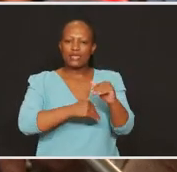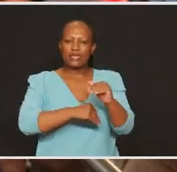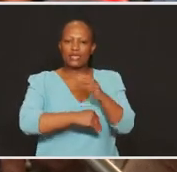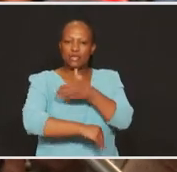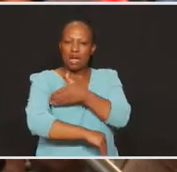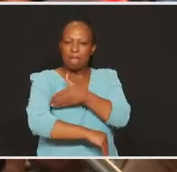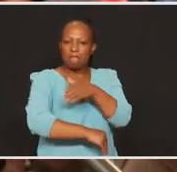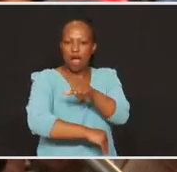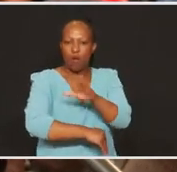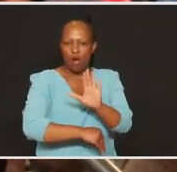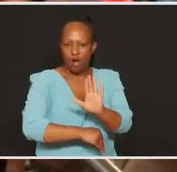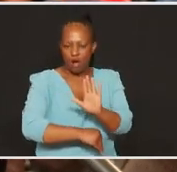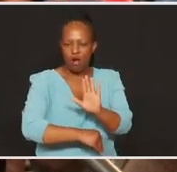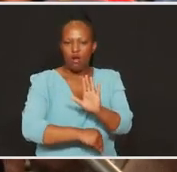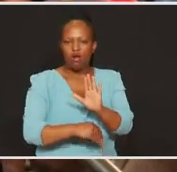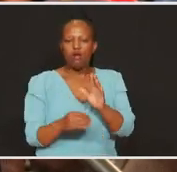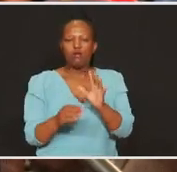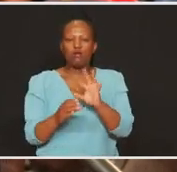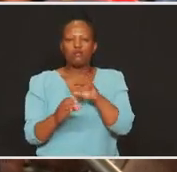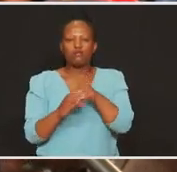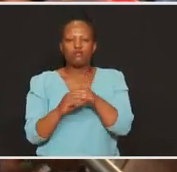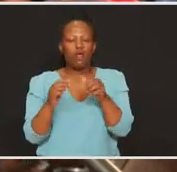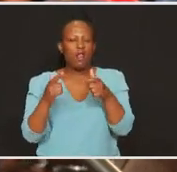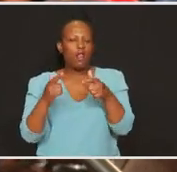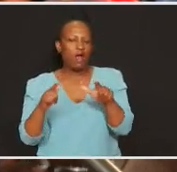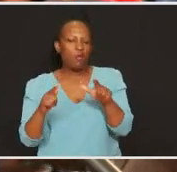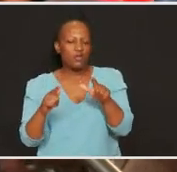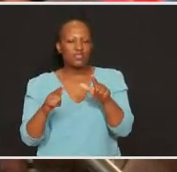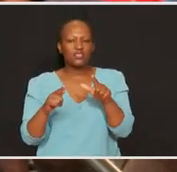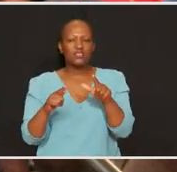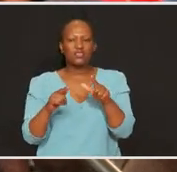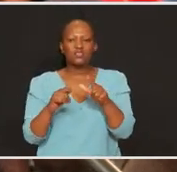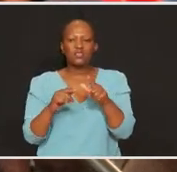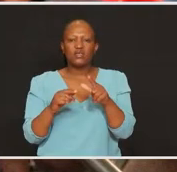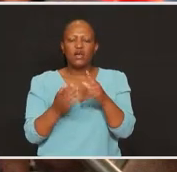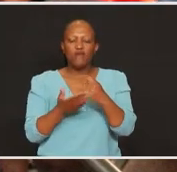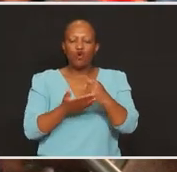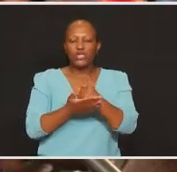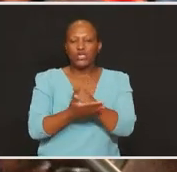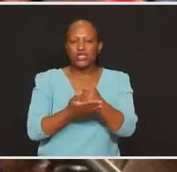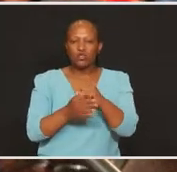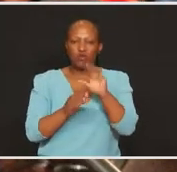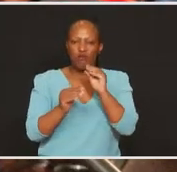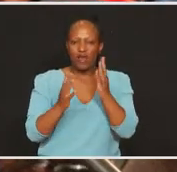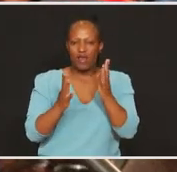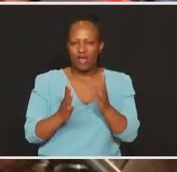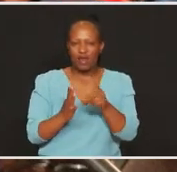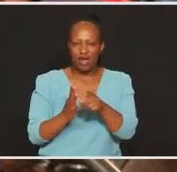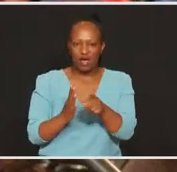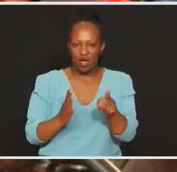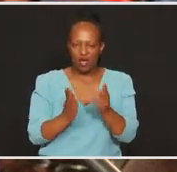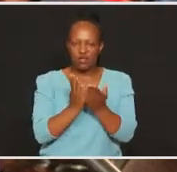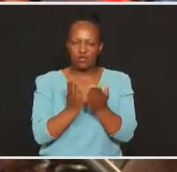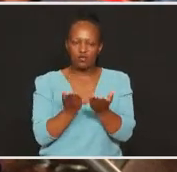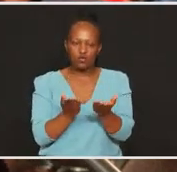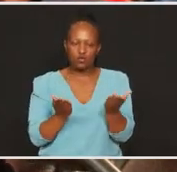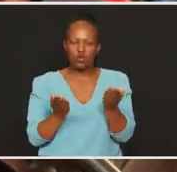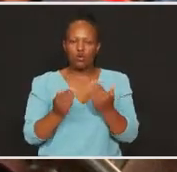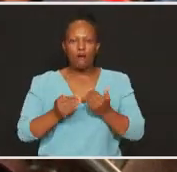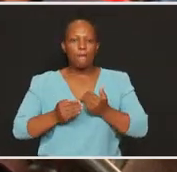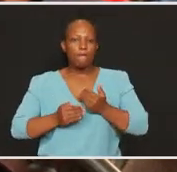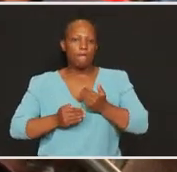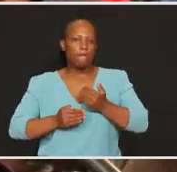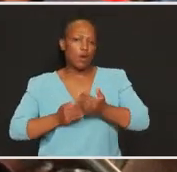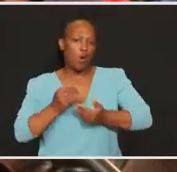making concerning the language and admission of policies too for their schools that will undermine the progress that is